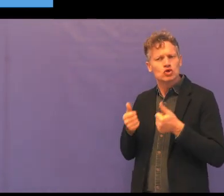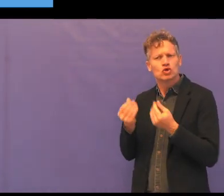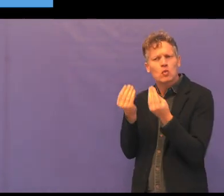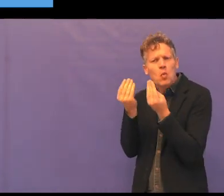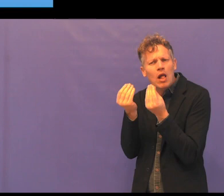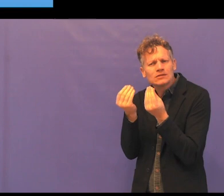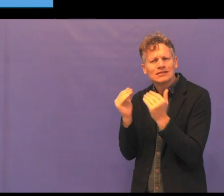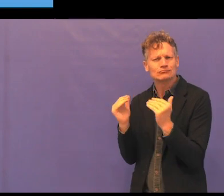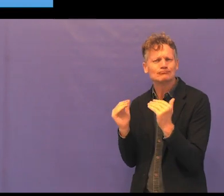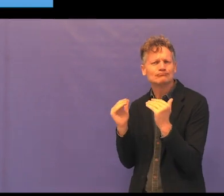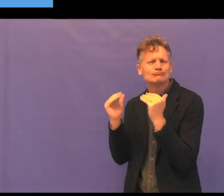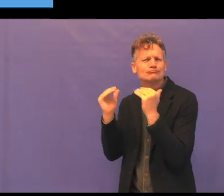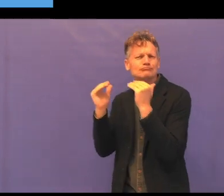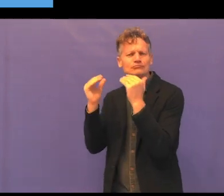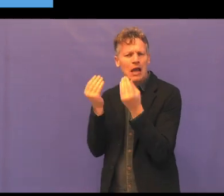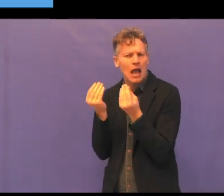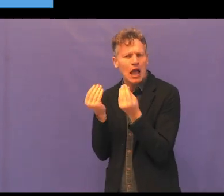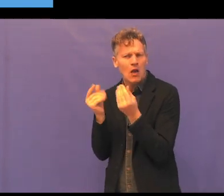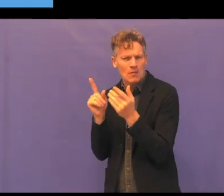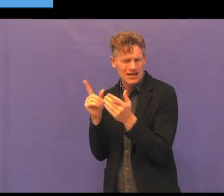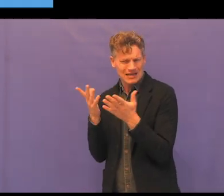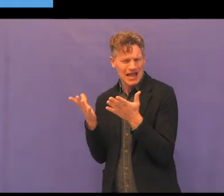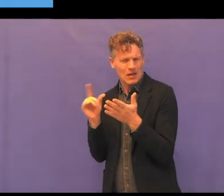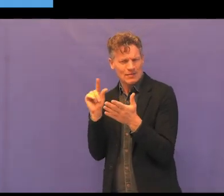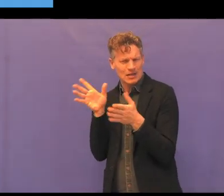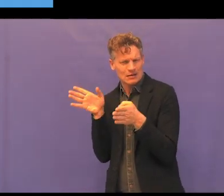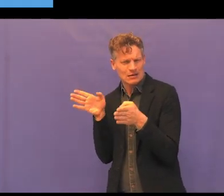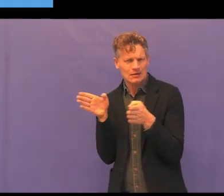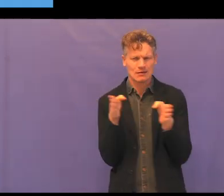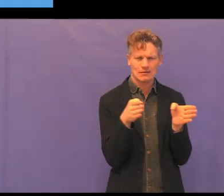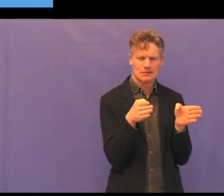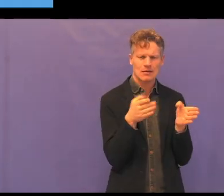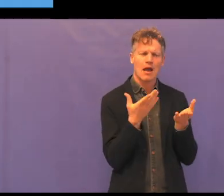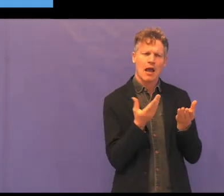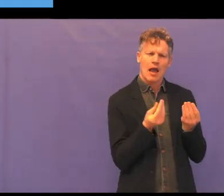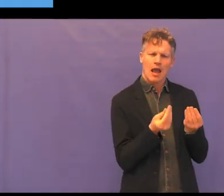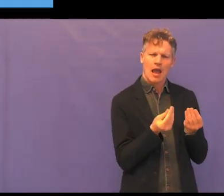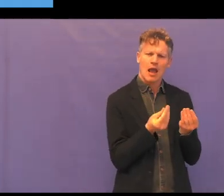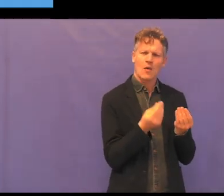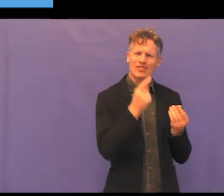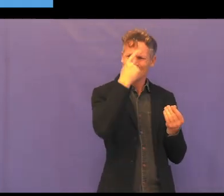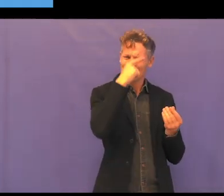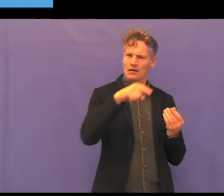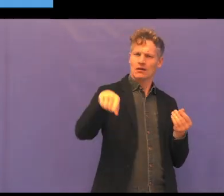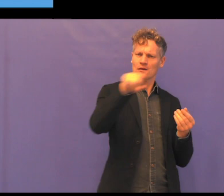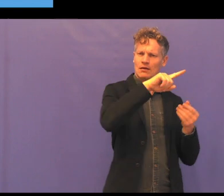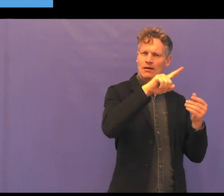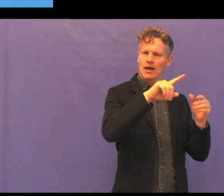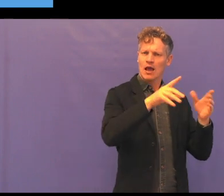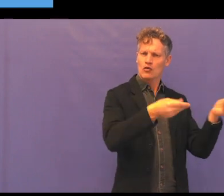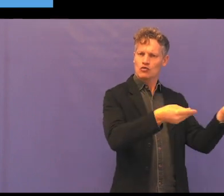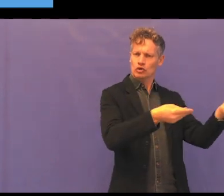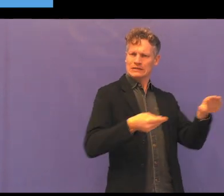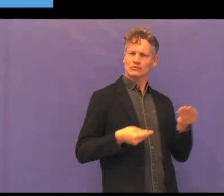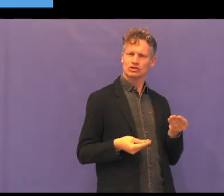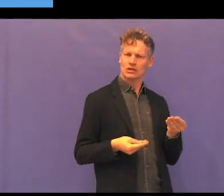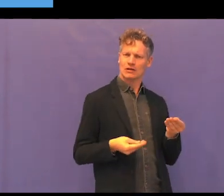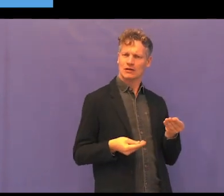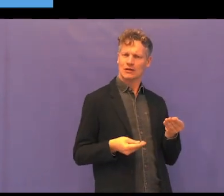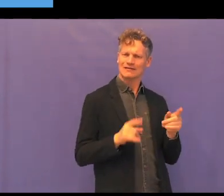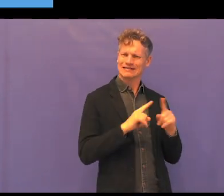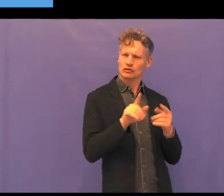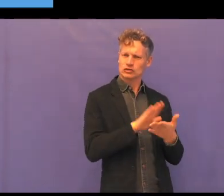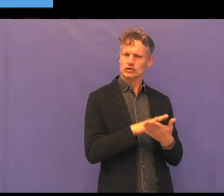reception of translation? In other words, what kinds of translation are likely to have the best